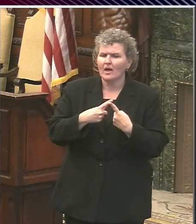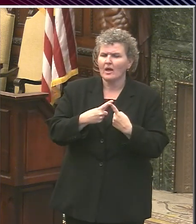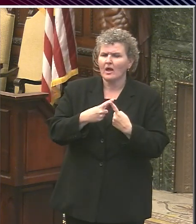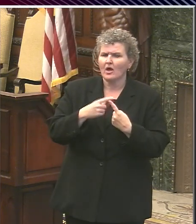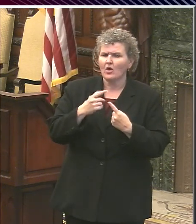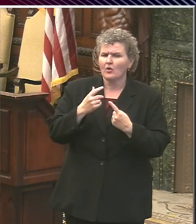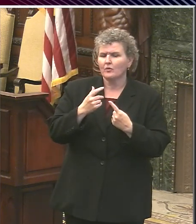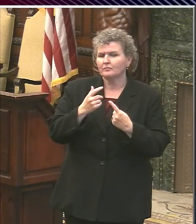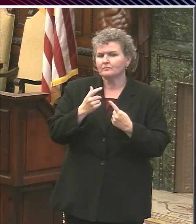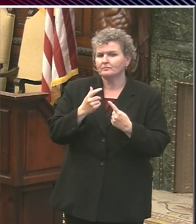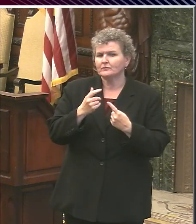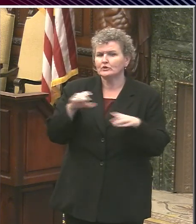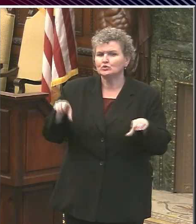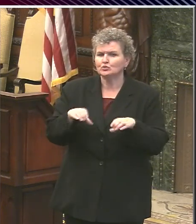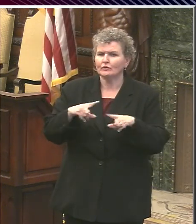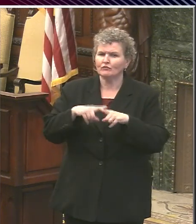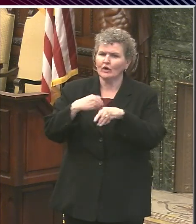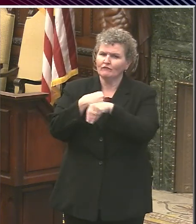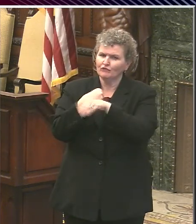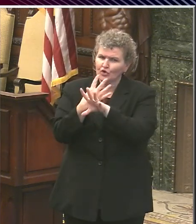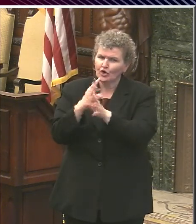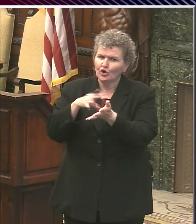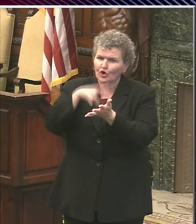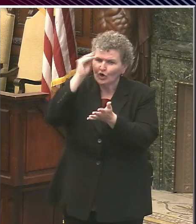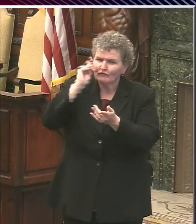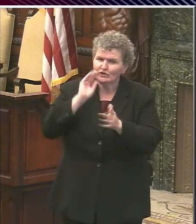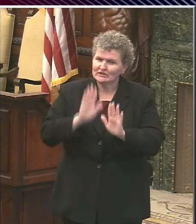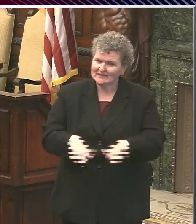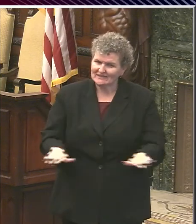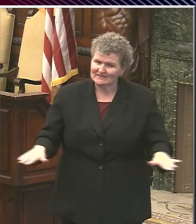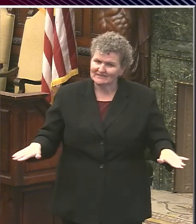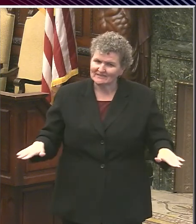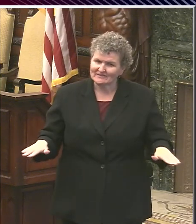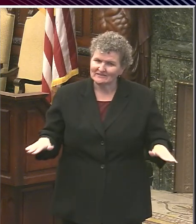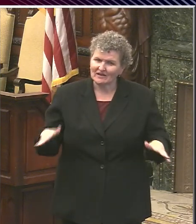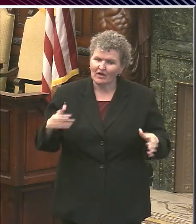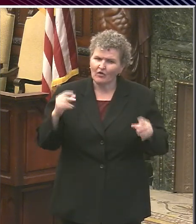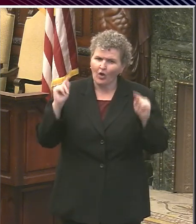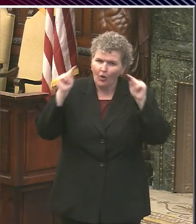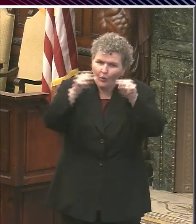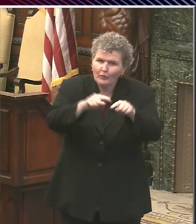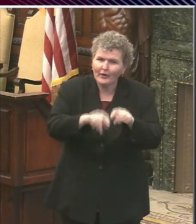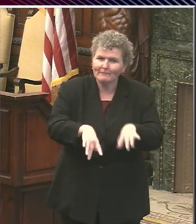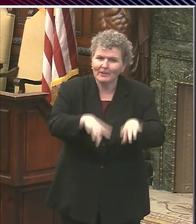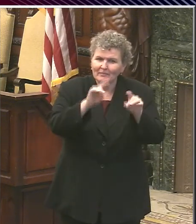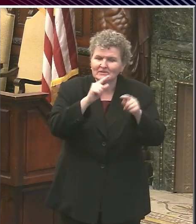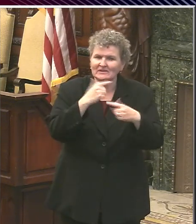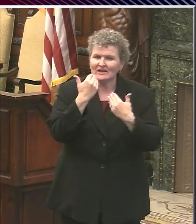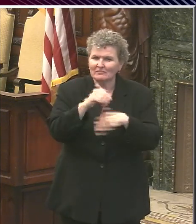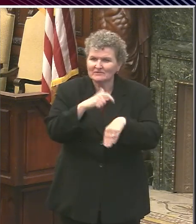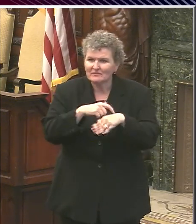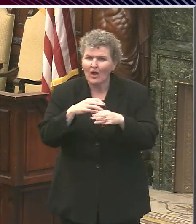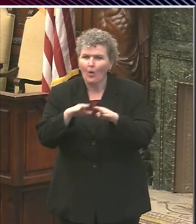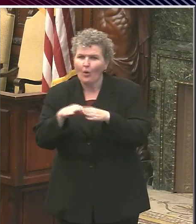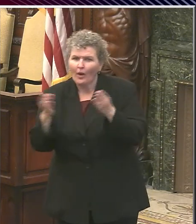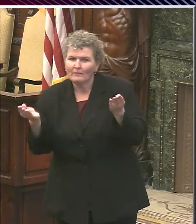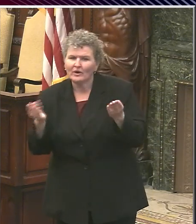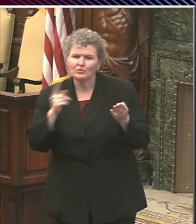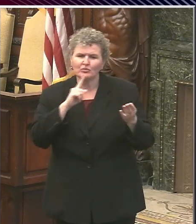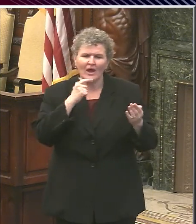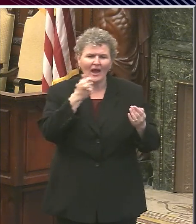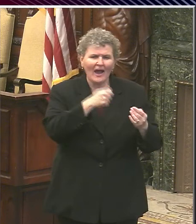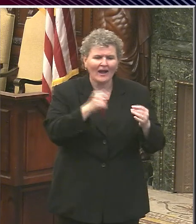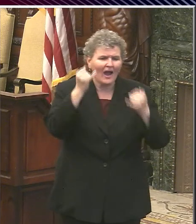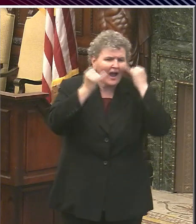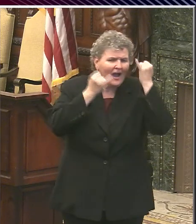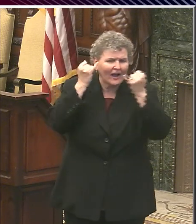juggling virtual learning with their kids, they're trying to get to these sites. They're, only a certain amount of hours you can get there. Are any